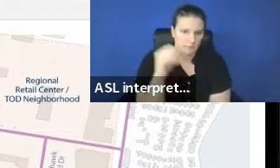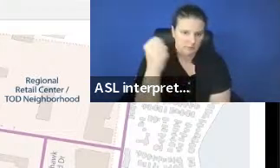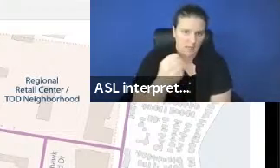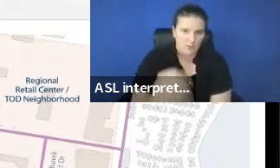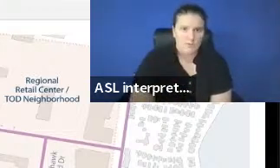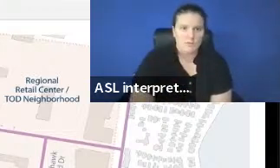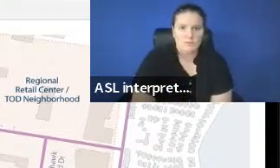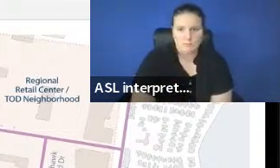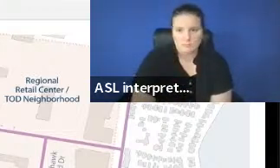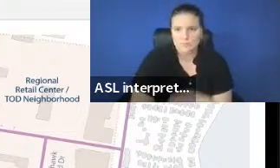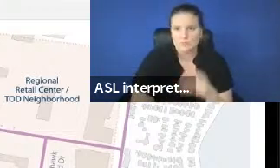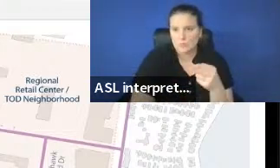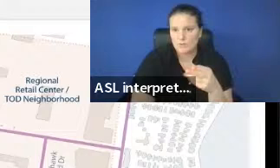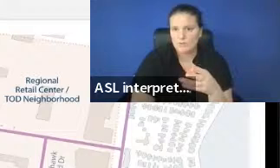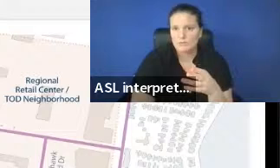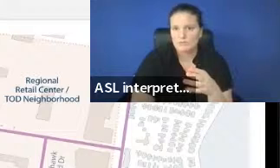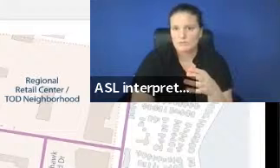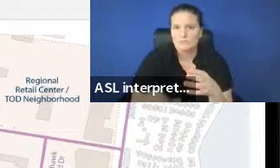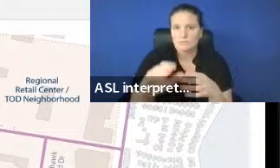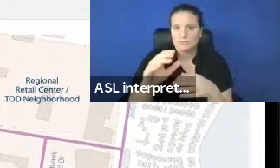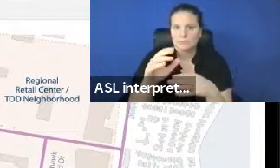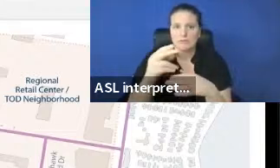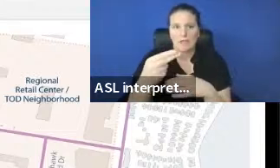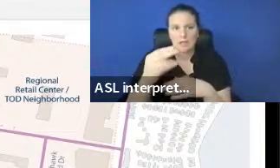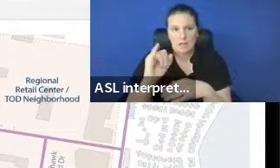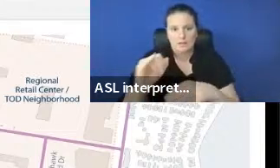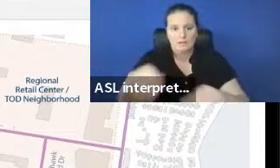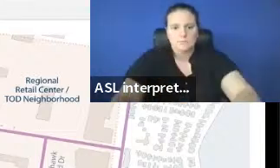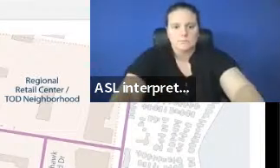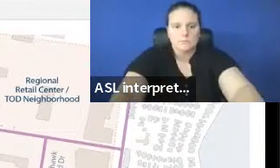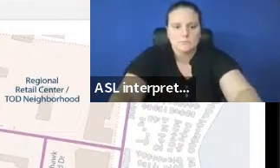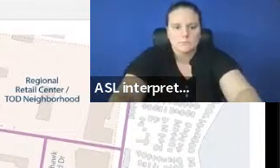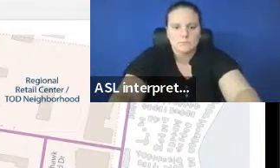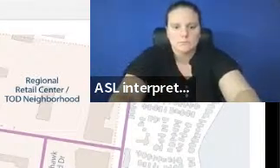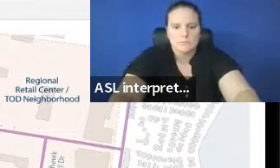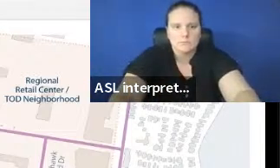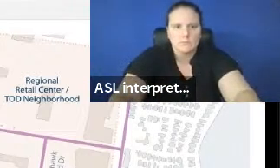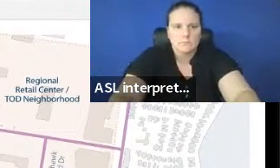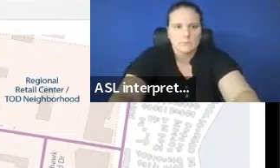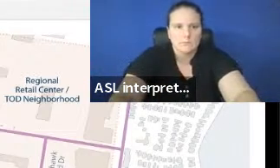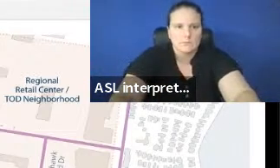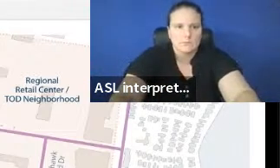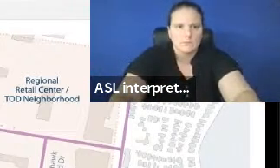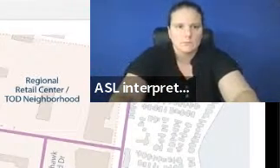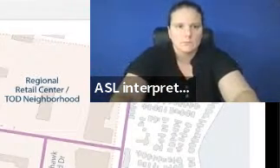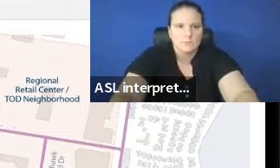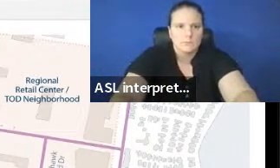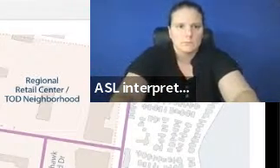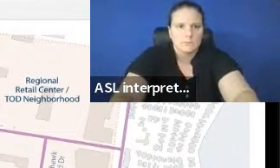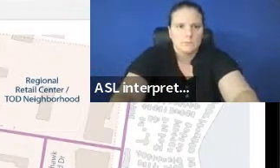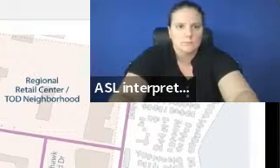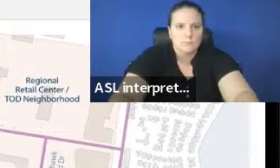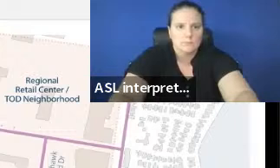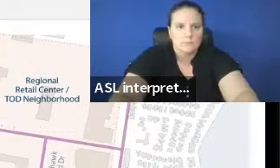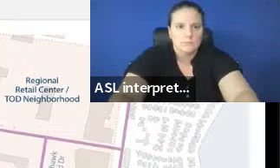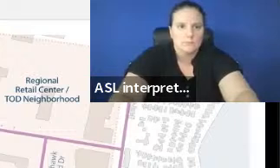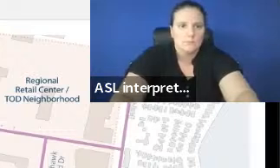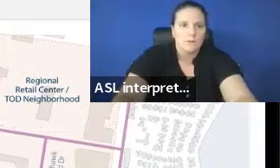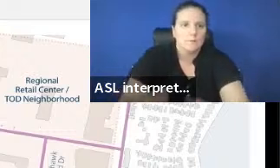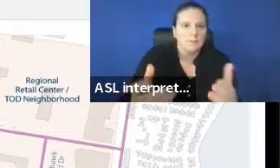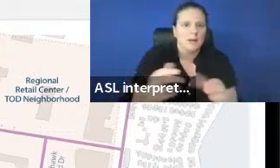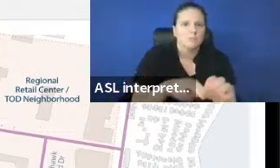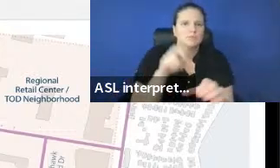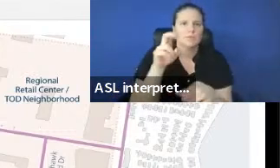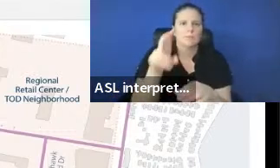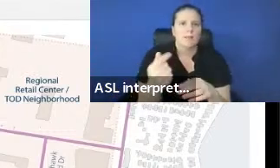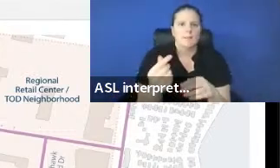at Hayden Island Drive. And if we go to the next slide, I think that will show, I may have jumped ahead a little bit here, that